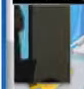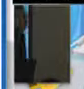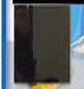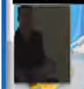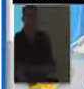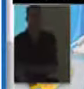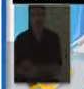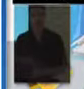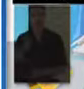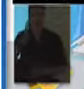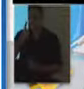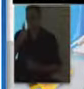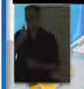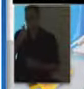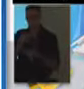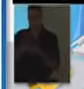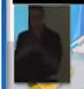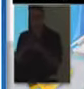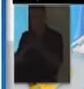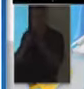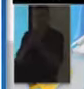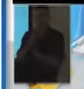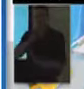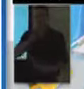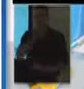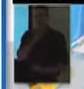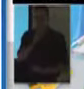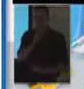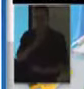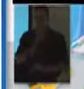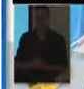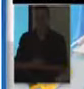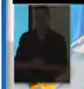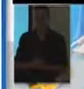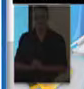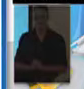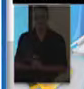One solution involves the physical